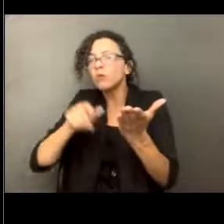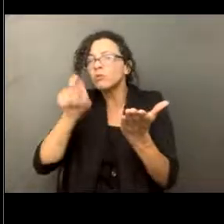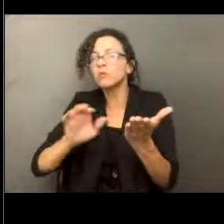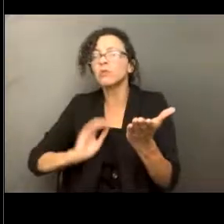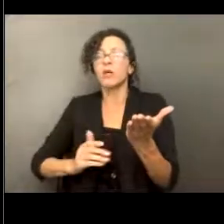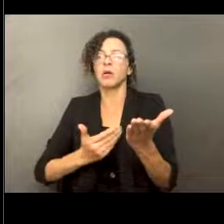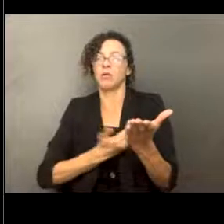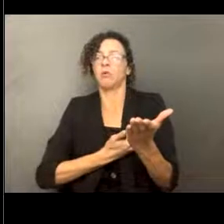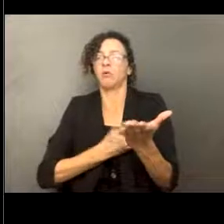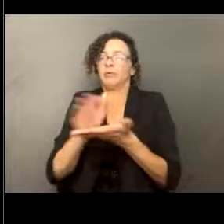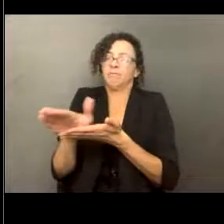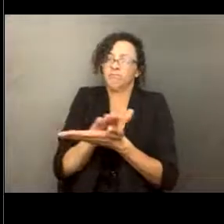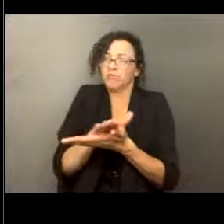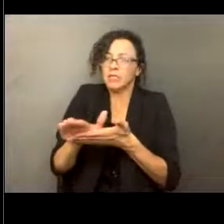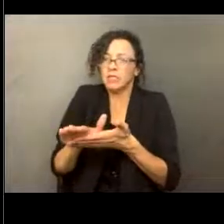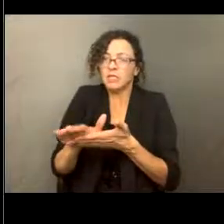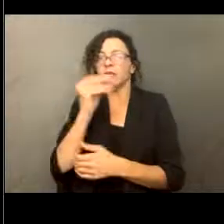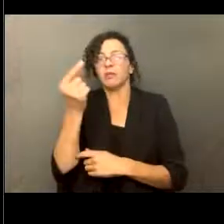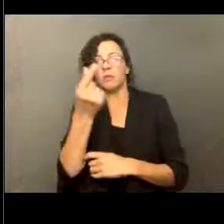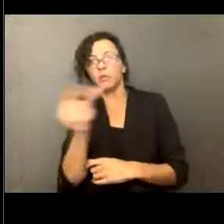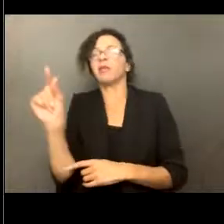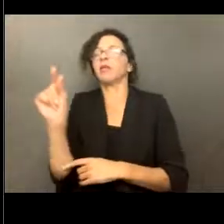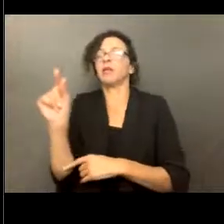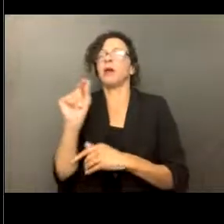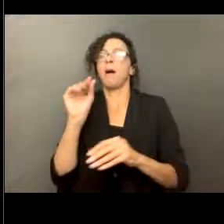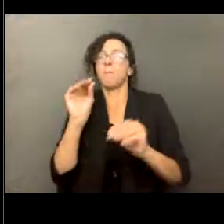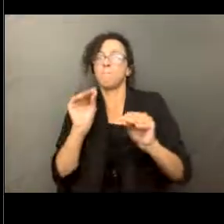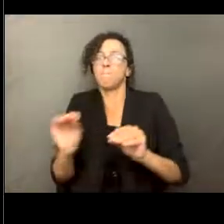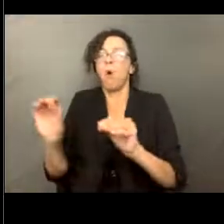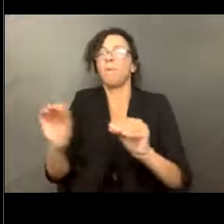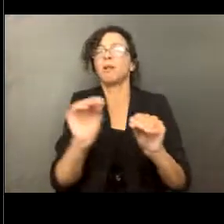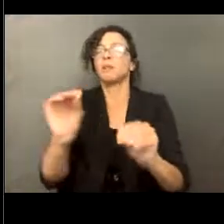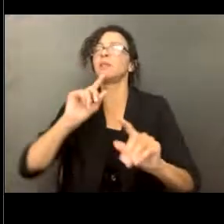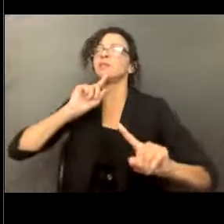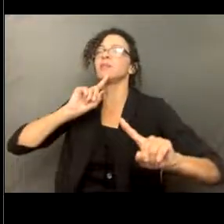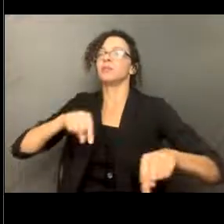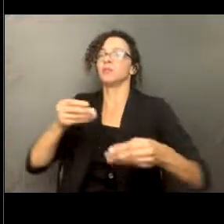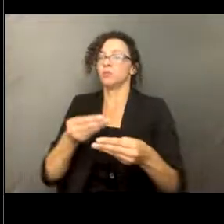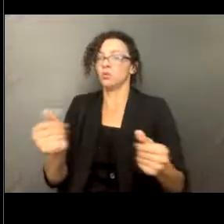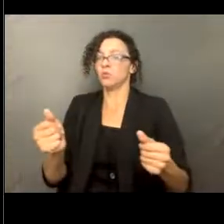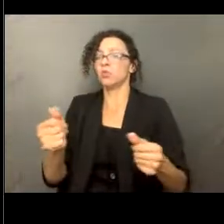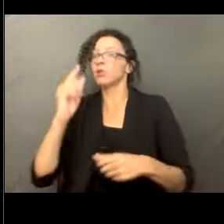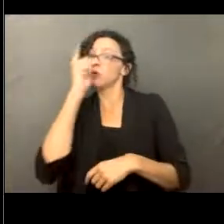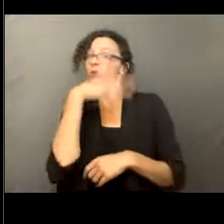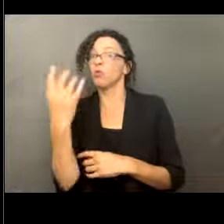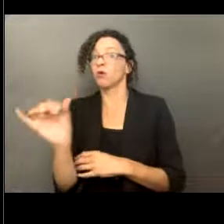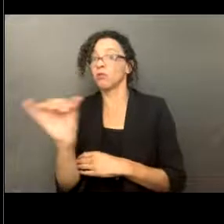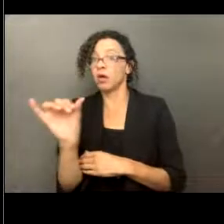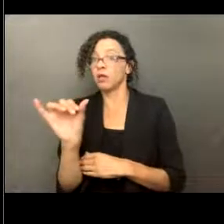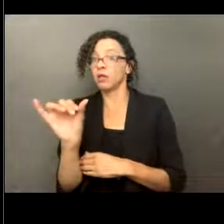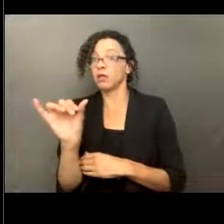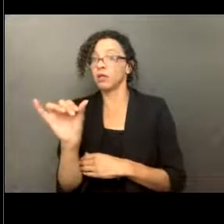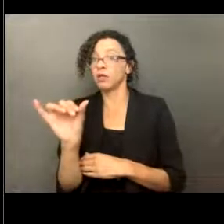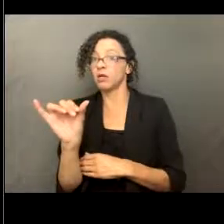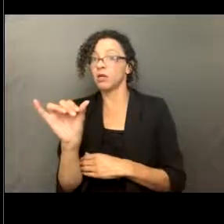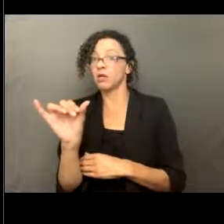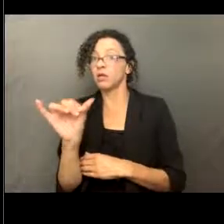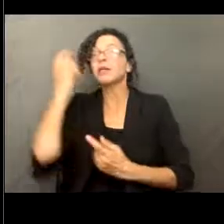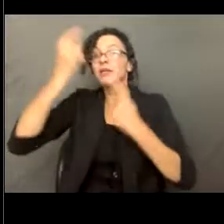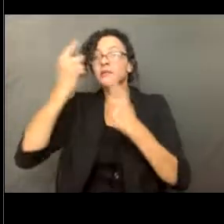our clean and green mobility solutions look like, given the burdens that they may continue to place on